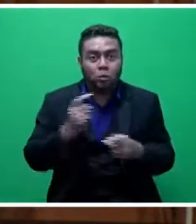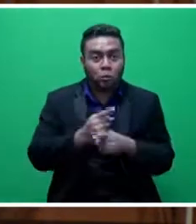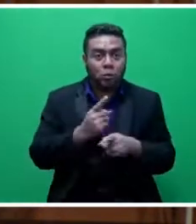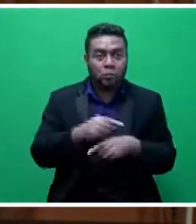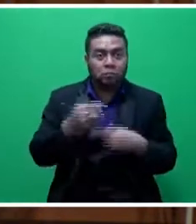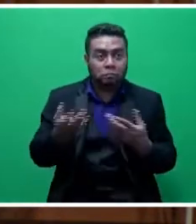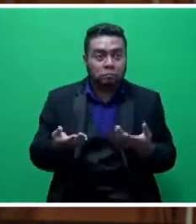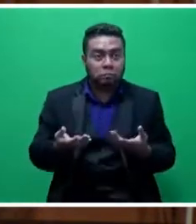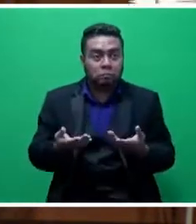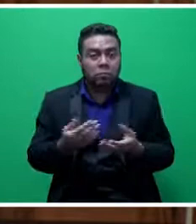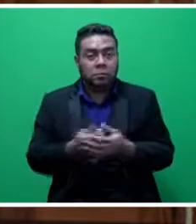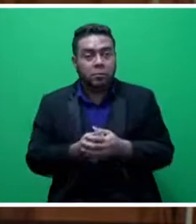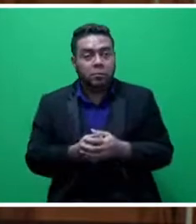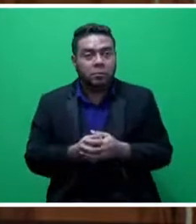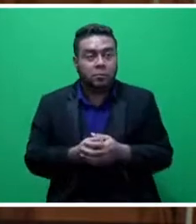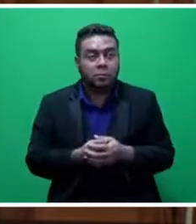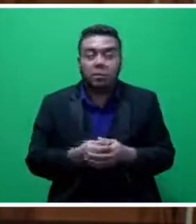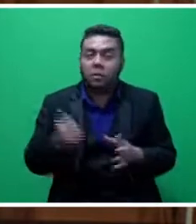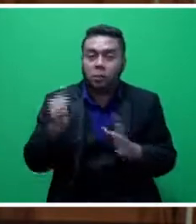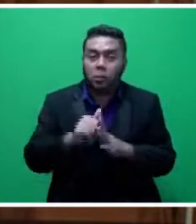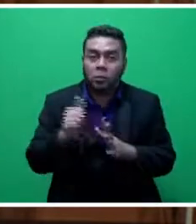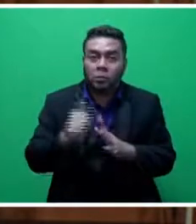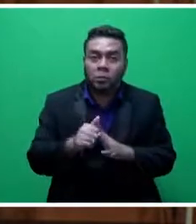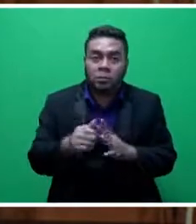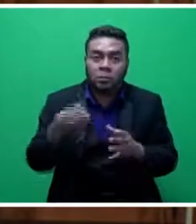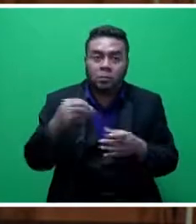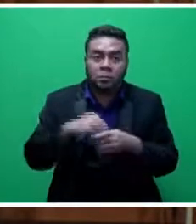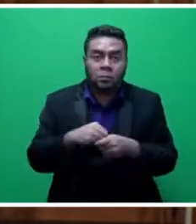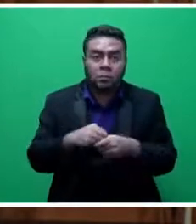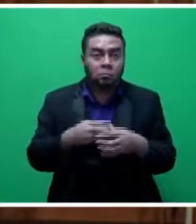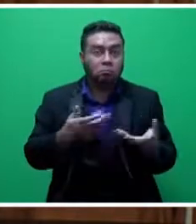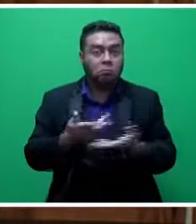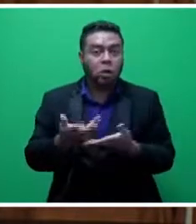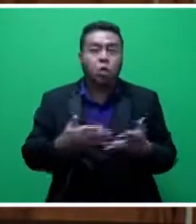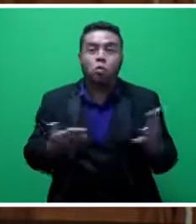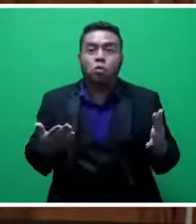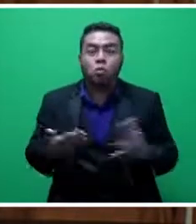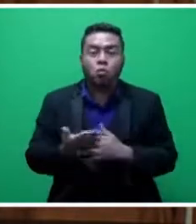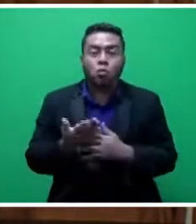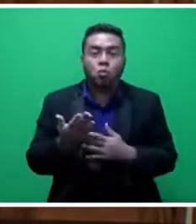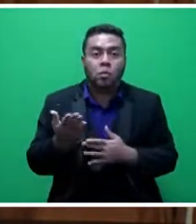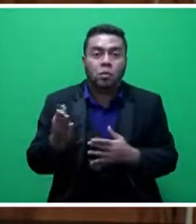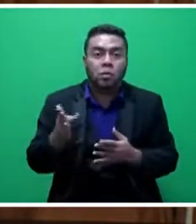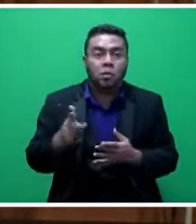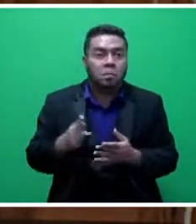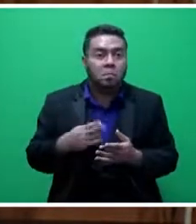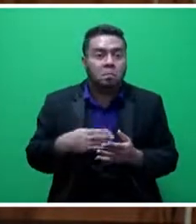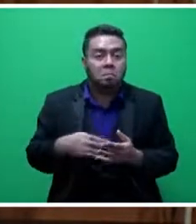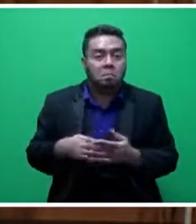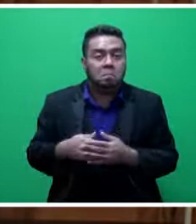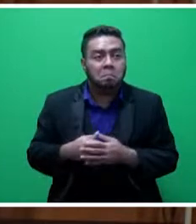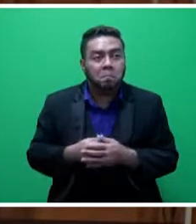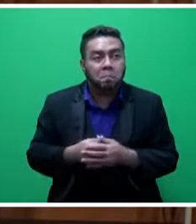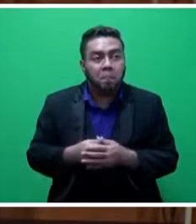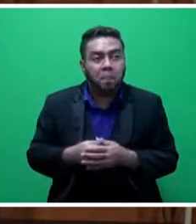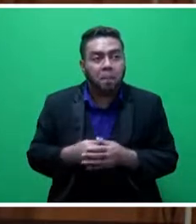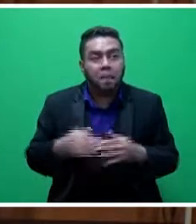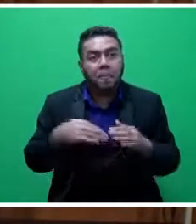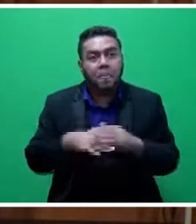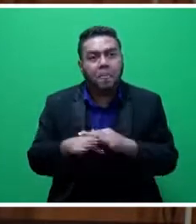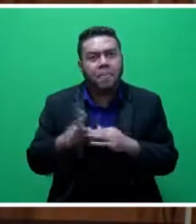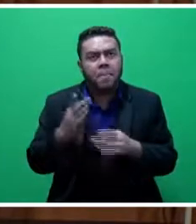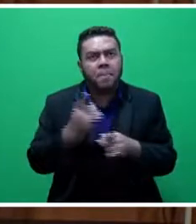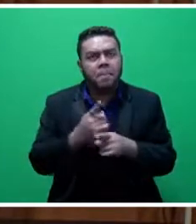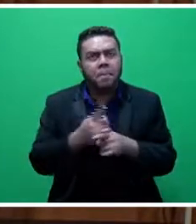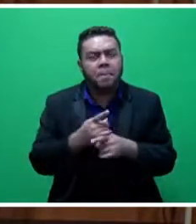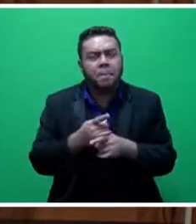that there's also been a coordinating effort through the Ministry of Commerce, Trade and Industry in respect of